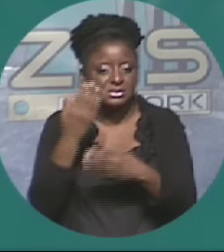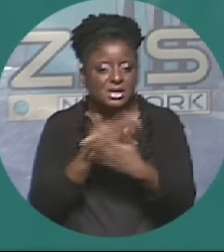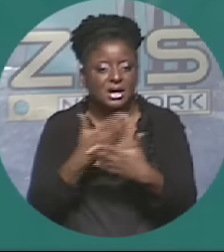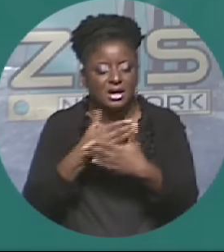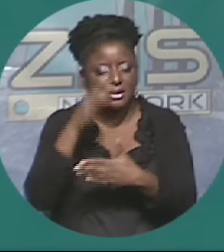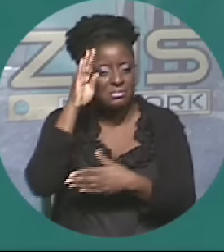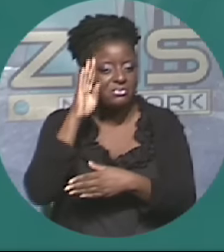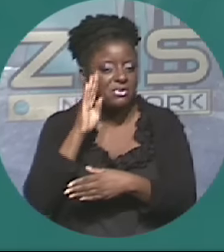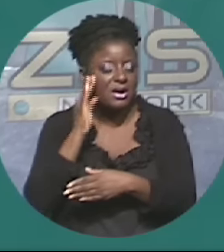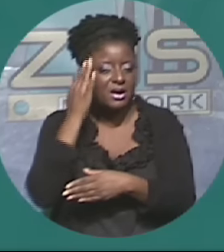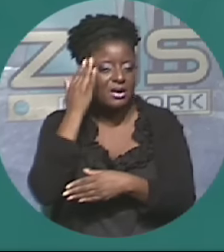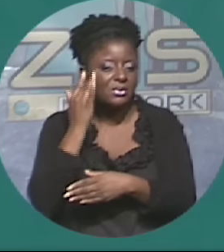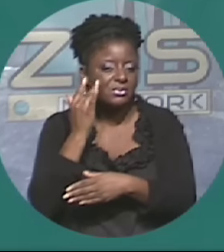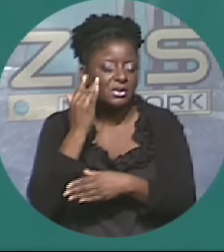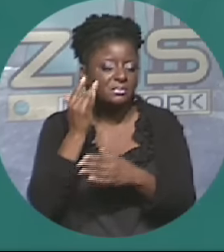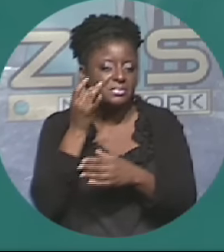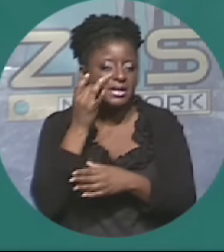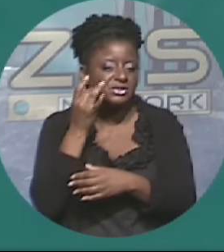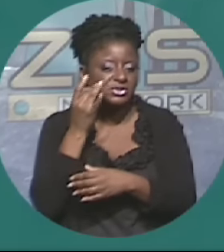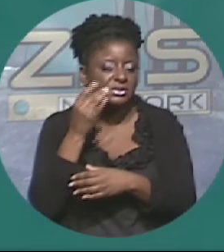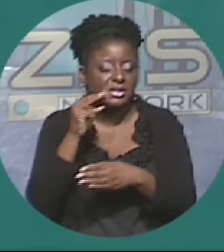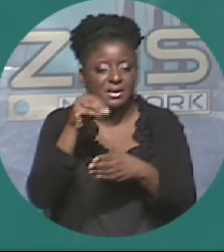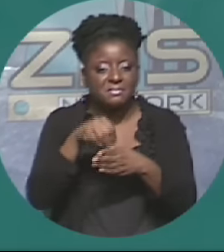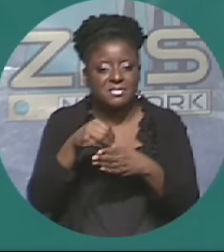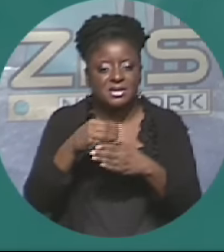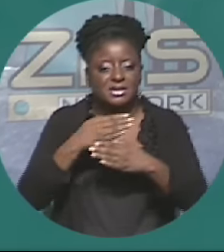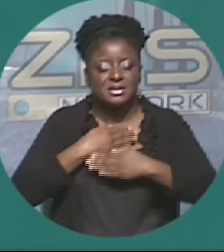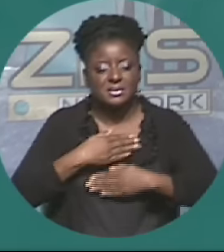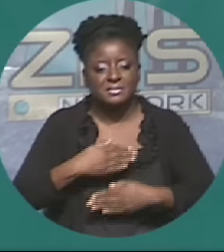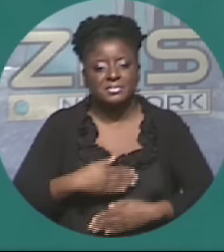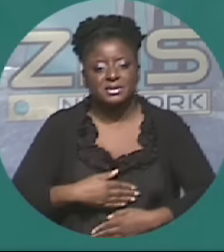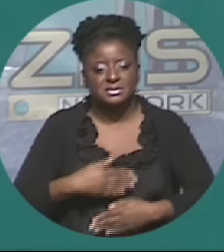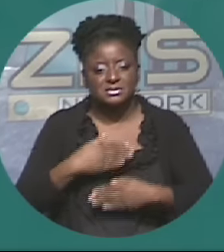build, and stands between 5 feet 8 inches tall and 5 feet 10 inches tall.